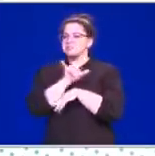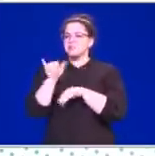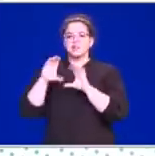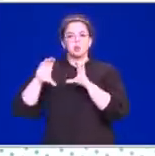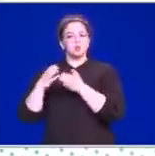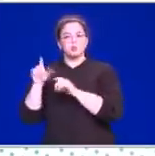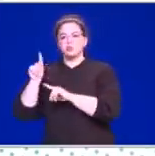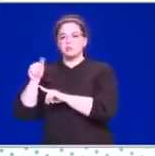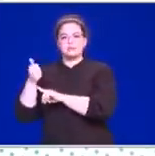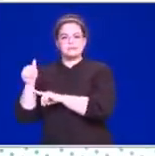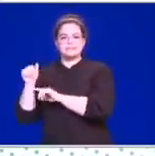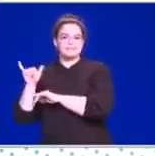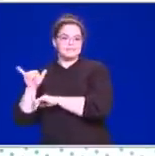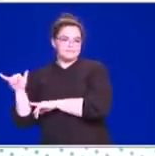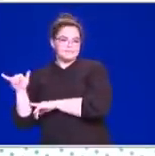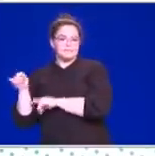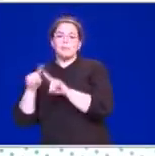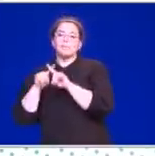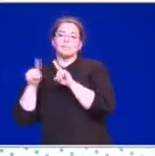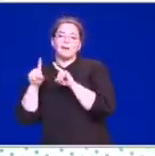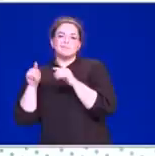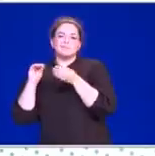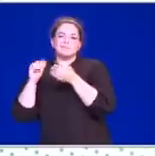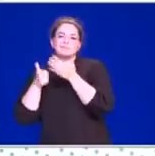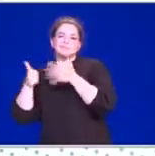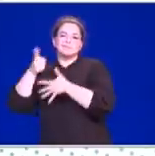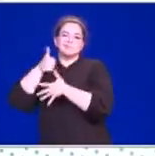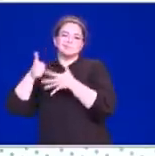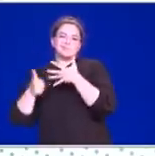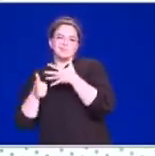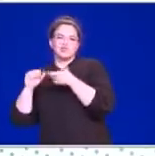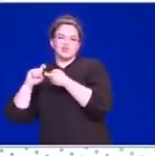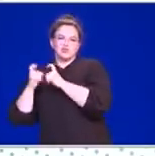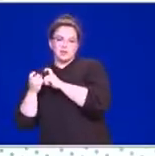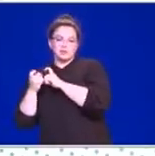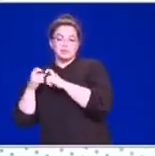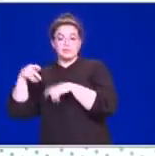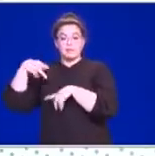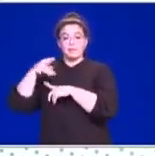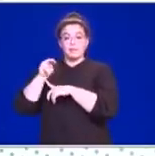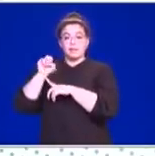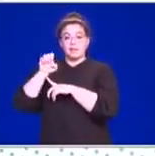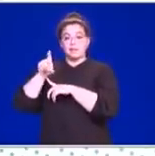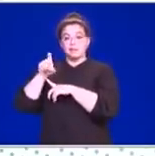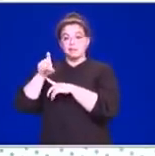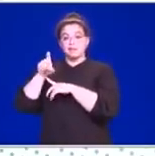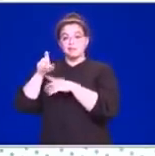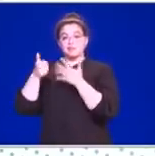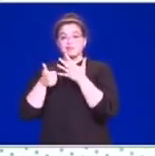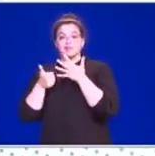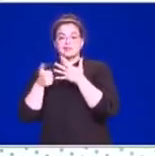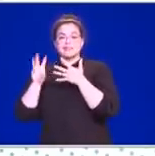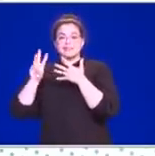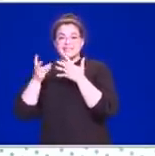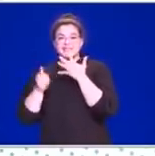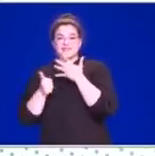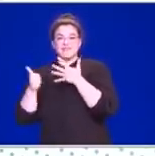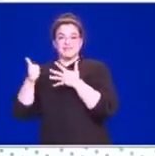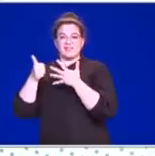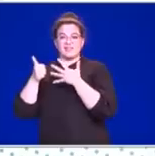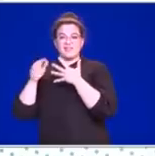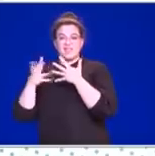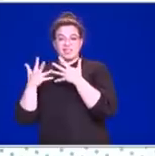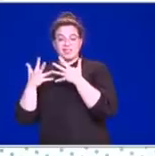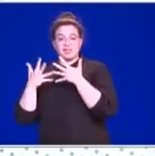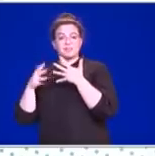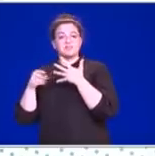as in 2010, but the rankings changed slightly. Phoenix moved up from 6th to 5th largest city and traded